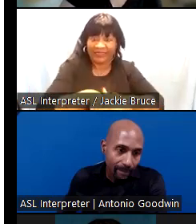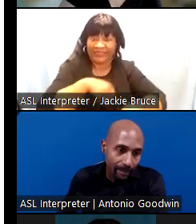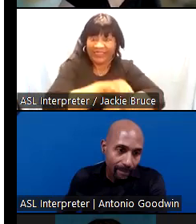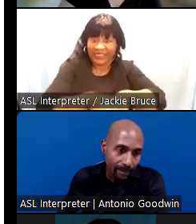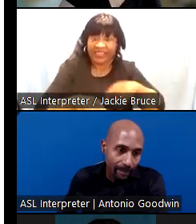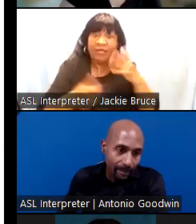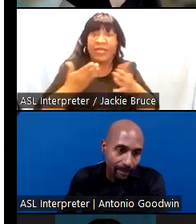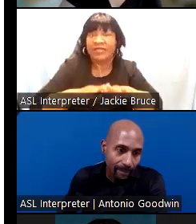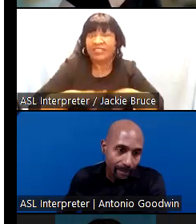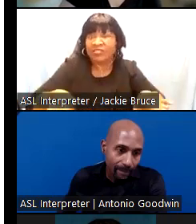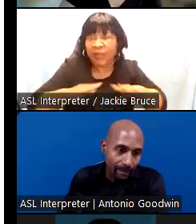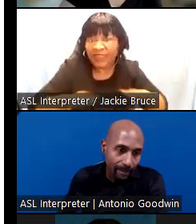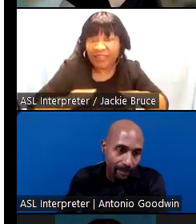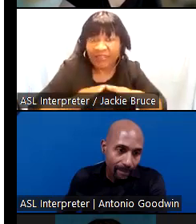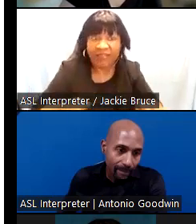just swimming,